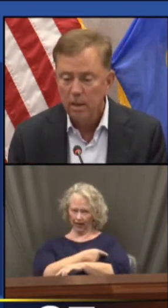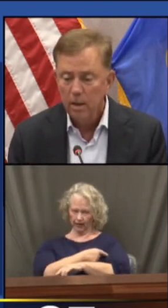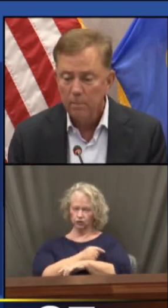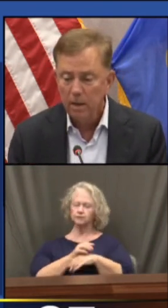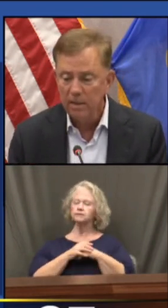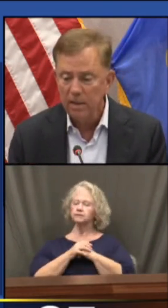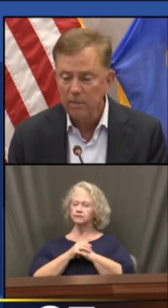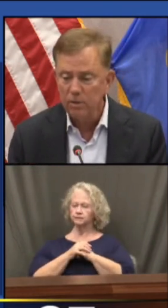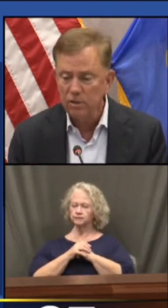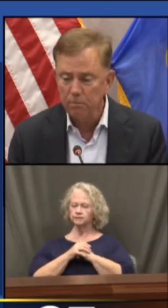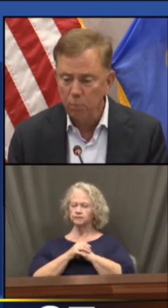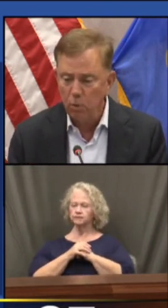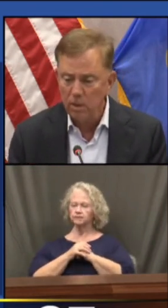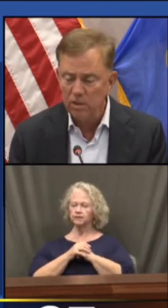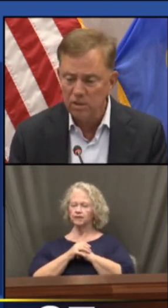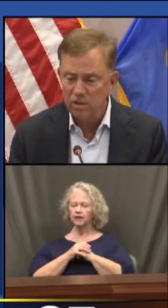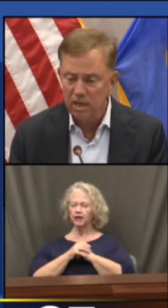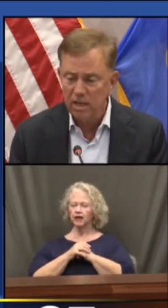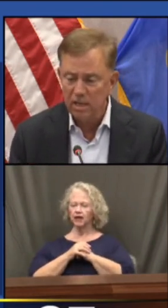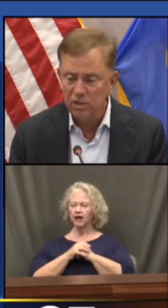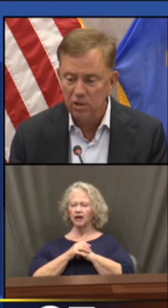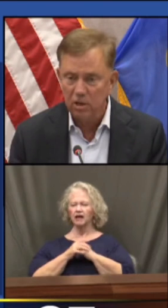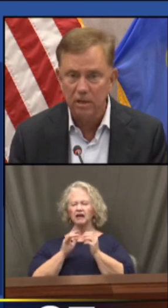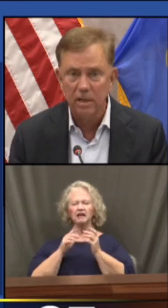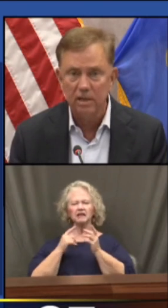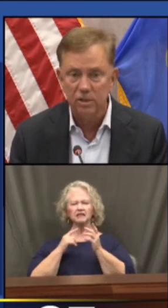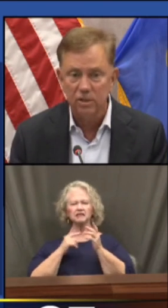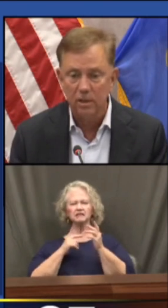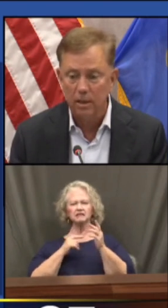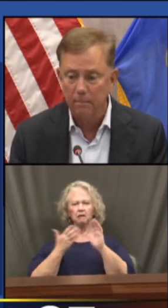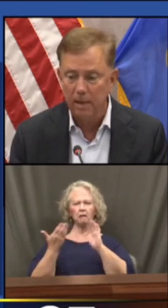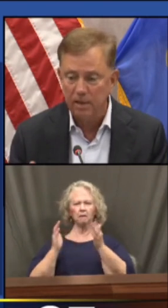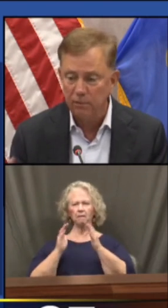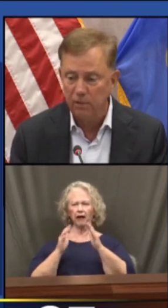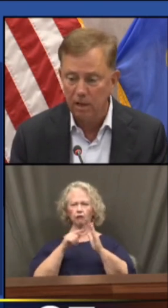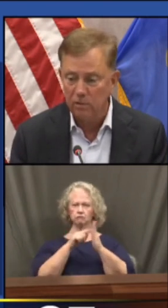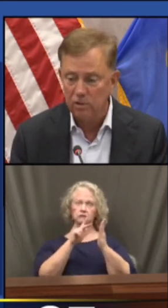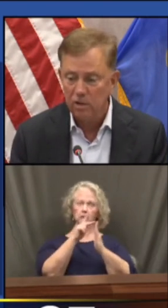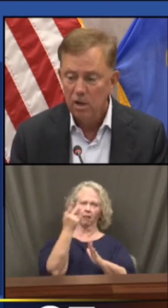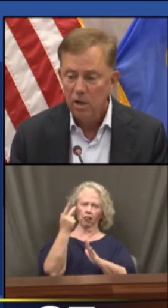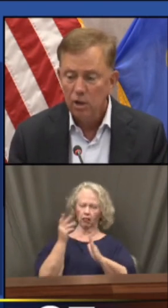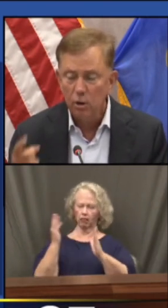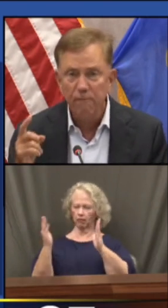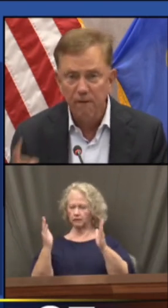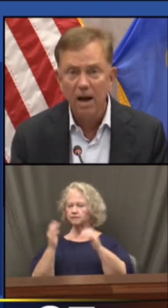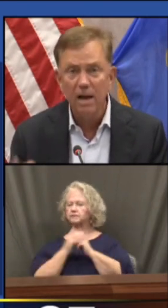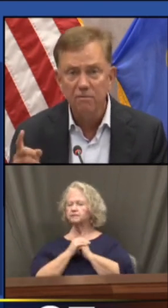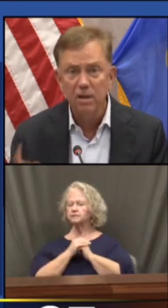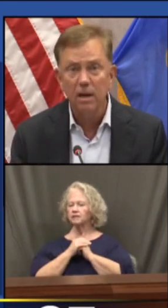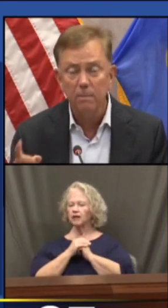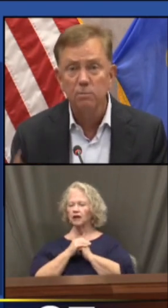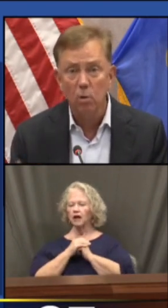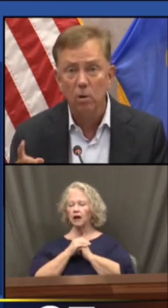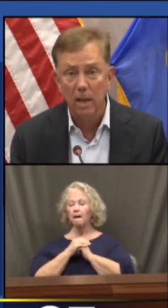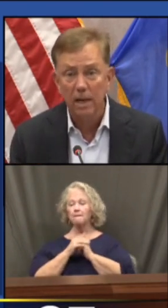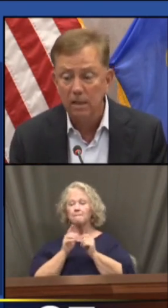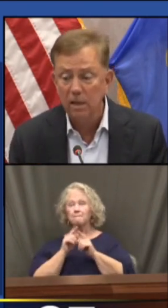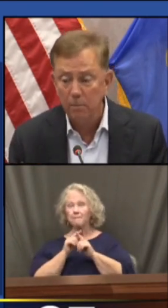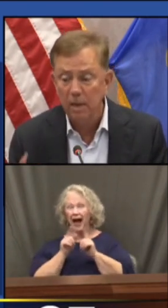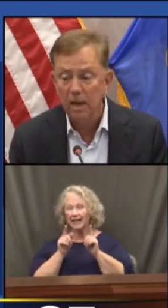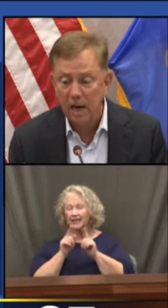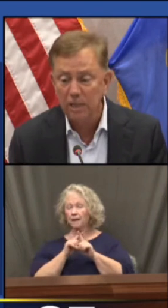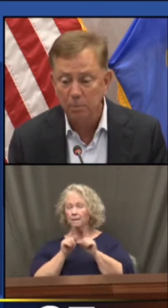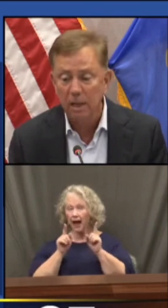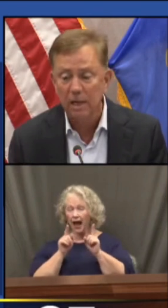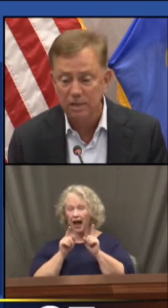1. But I think what's important to see in this chart is as follows. You're 5 times more likely